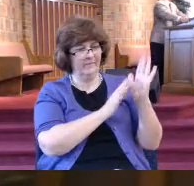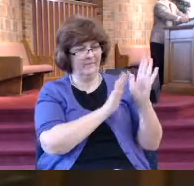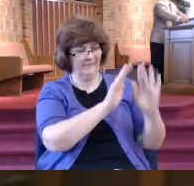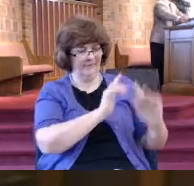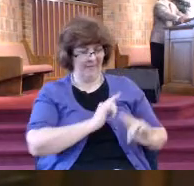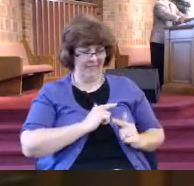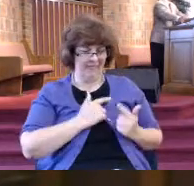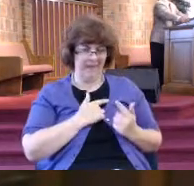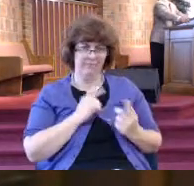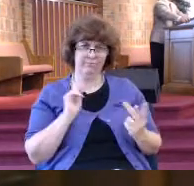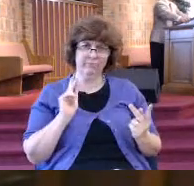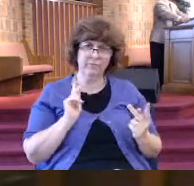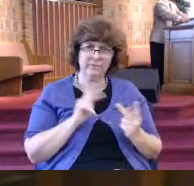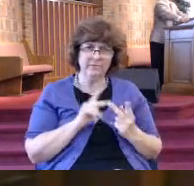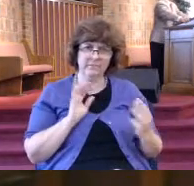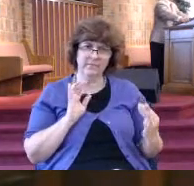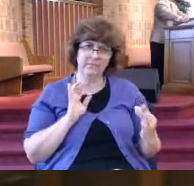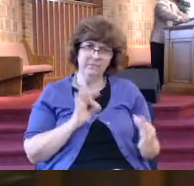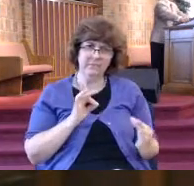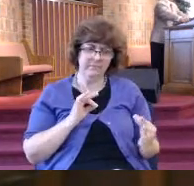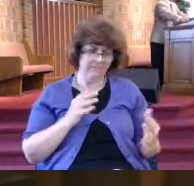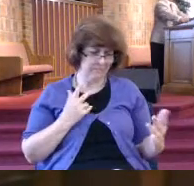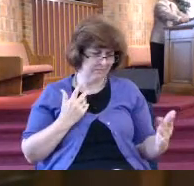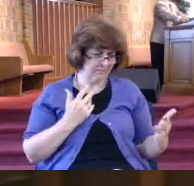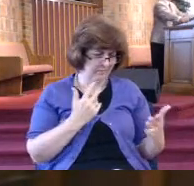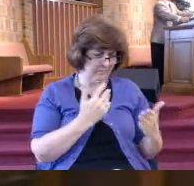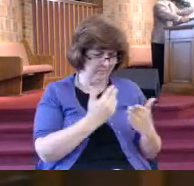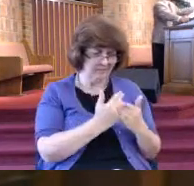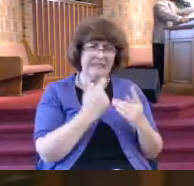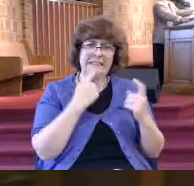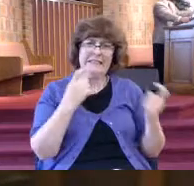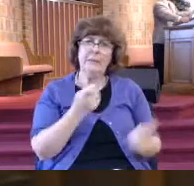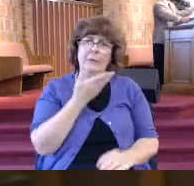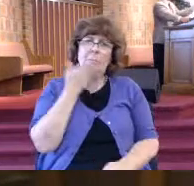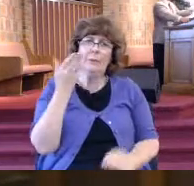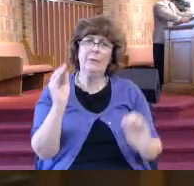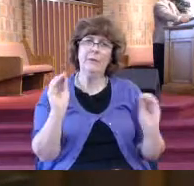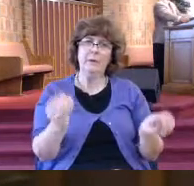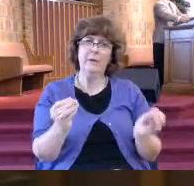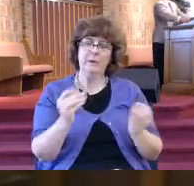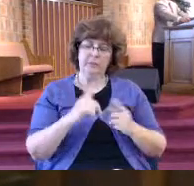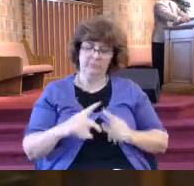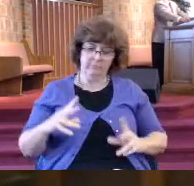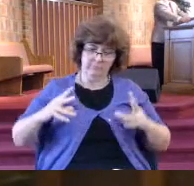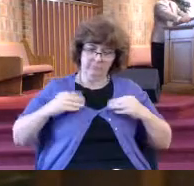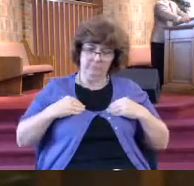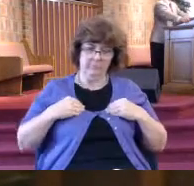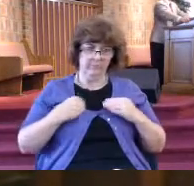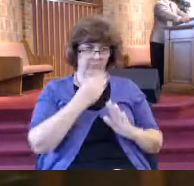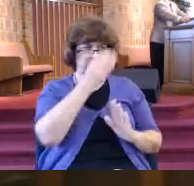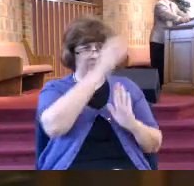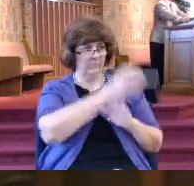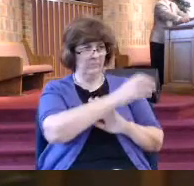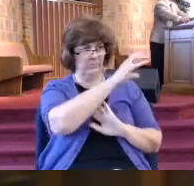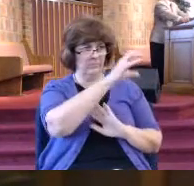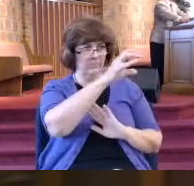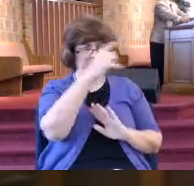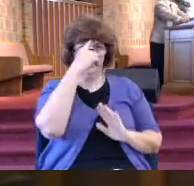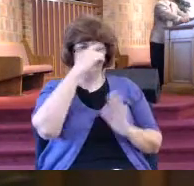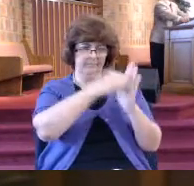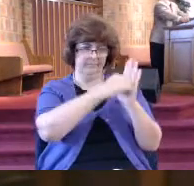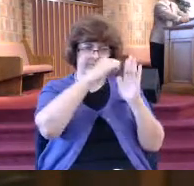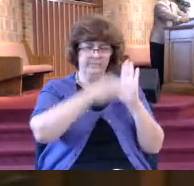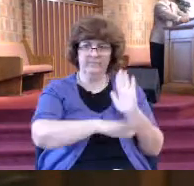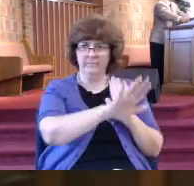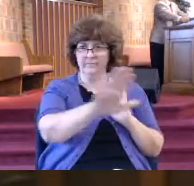might say, as well. He did not commit sin, but yet he went to the cross, which was there he took away sin because he gave